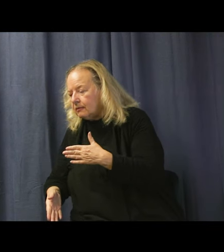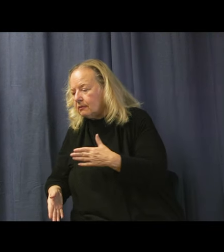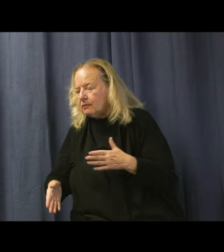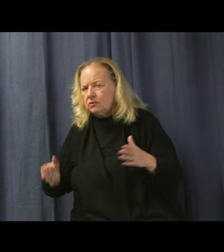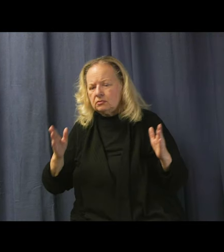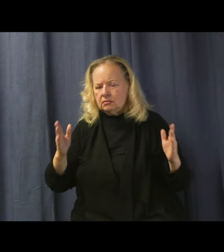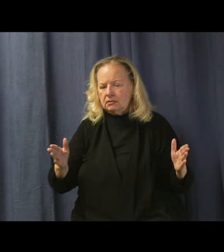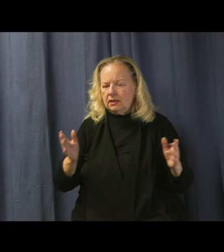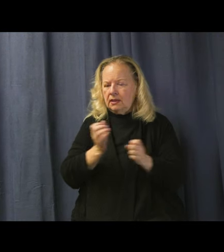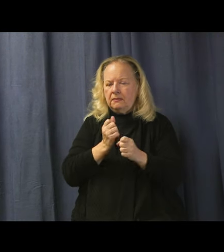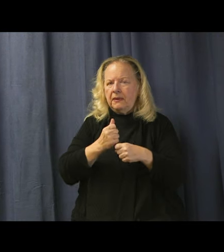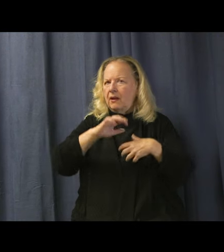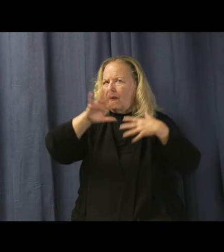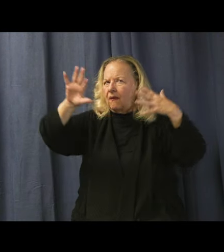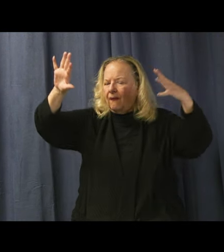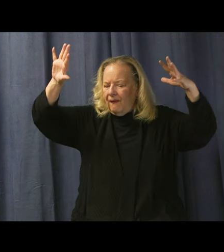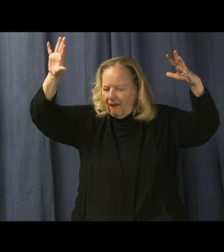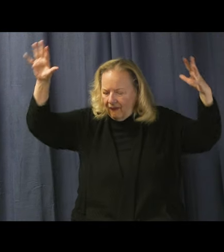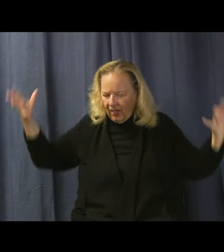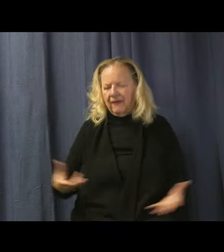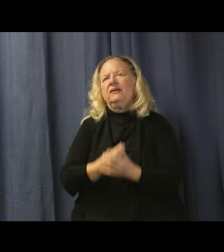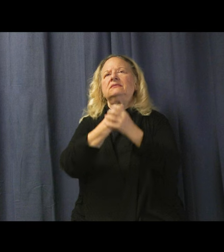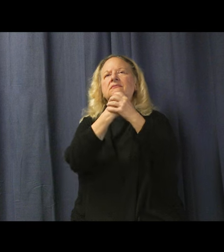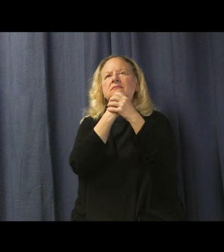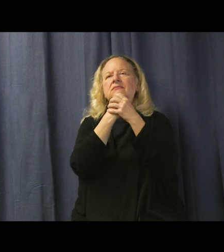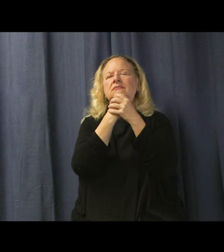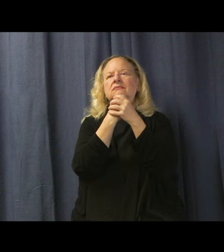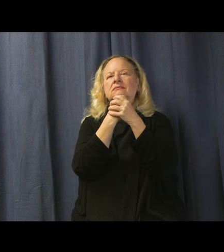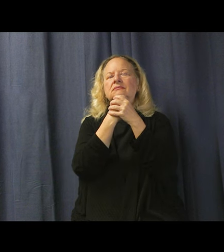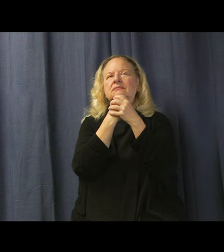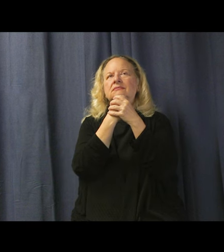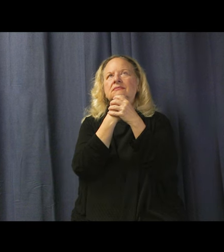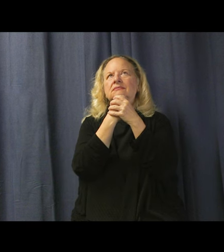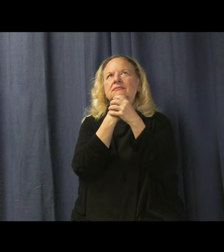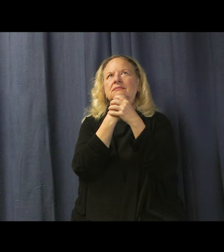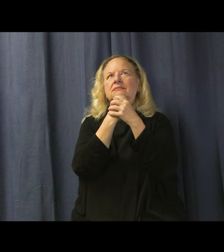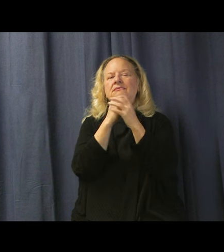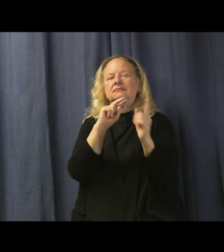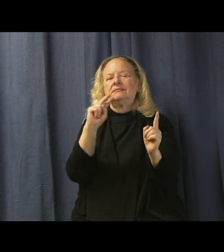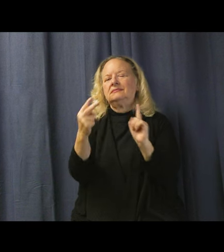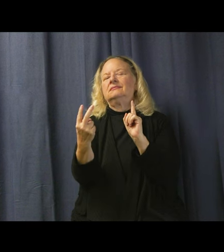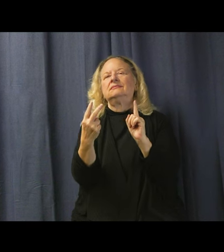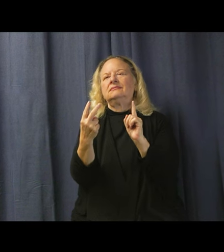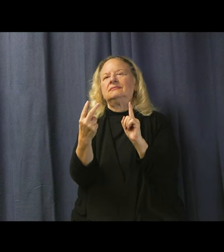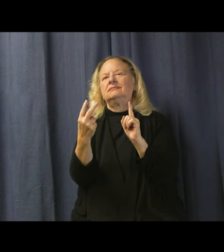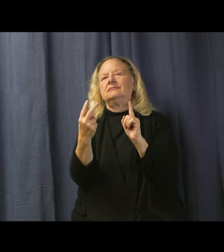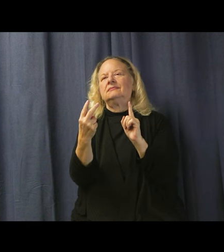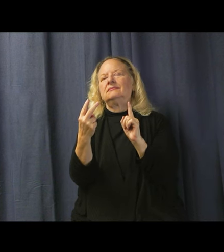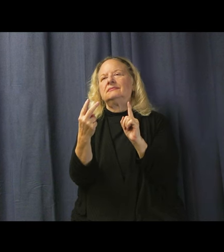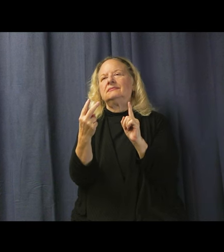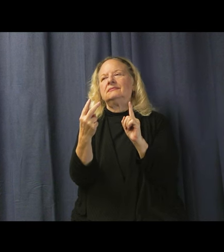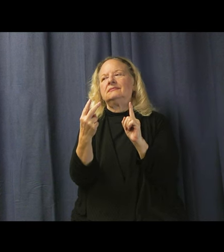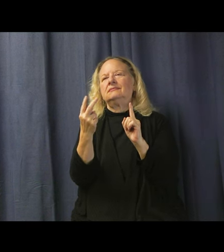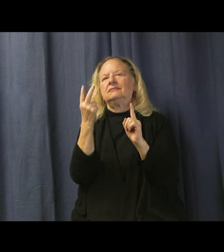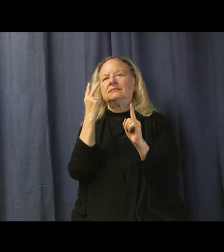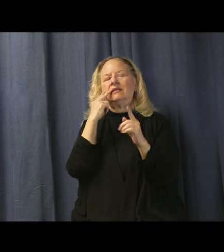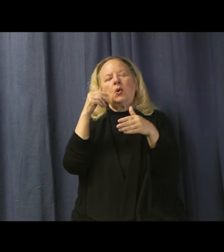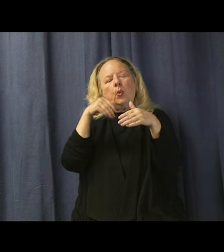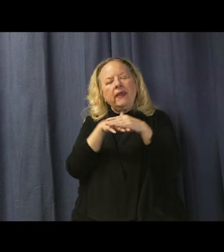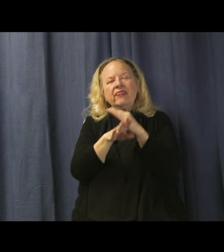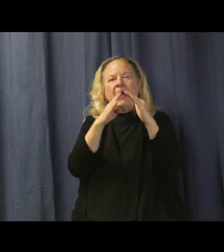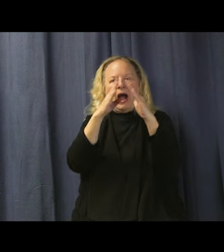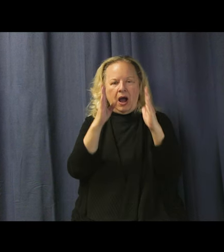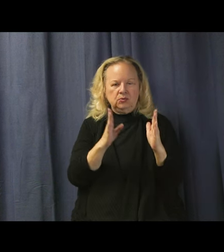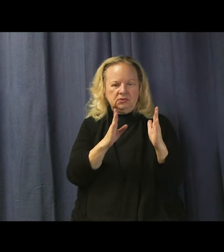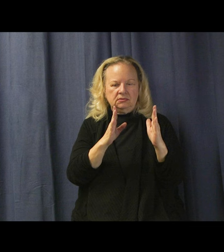logic? I don't want to just give you a fish. I want to teach you how to fish. So let's go walking into the house, and let's see what we can find in